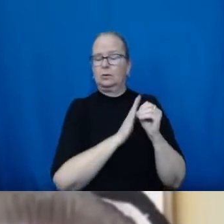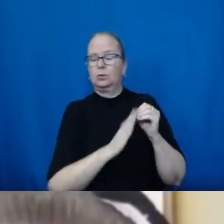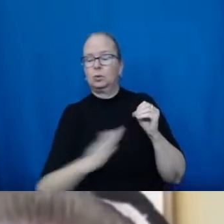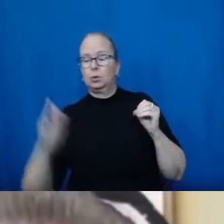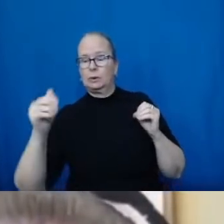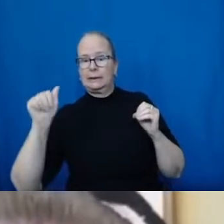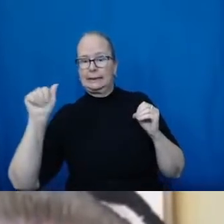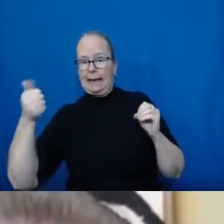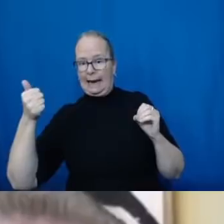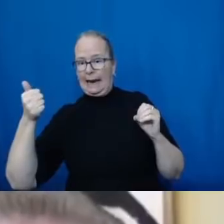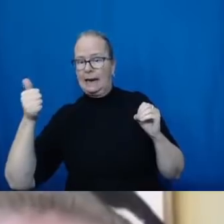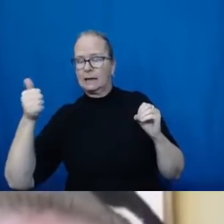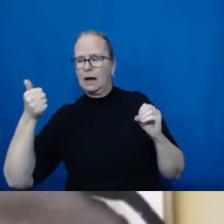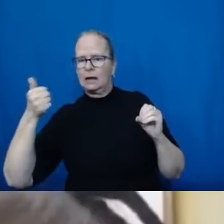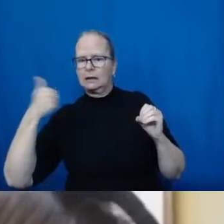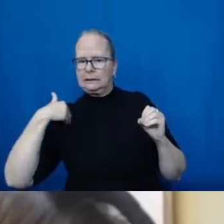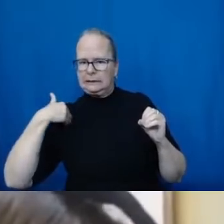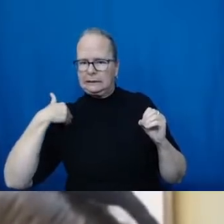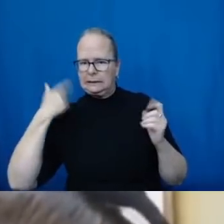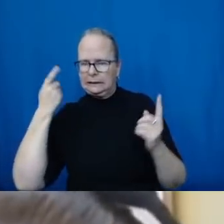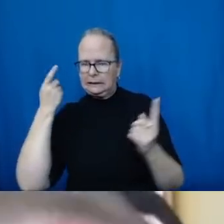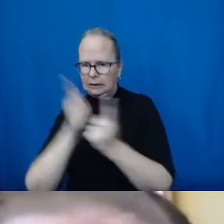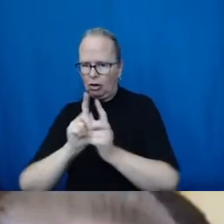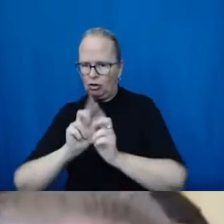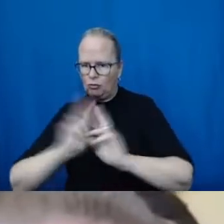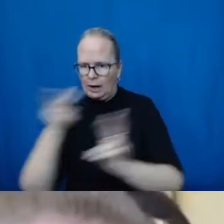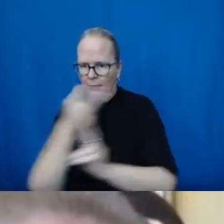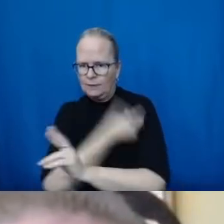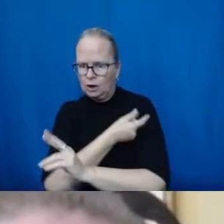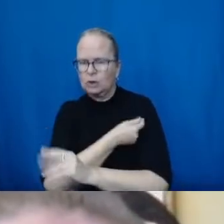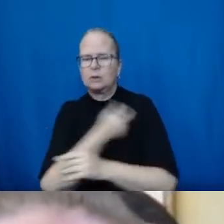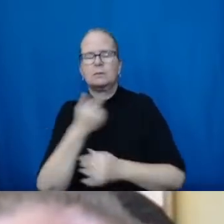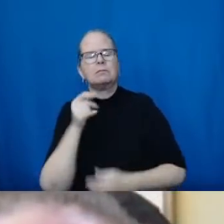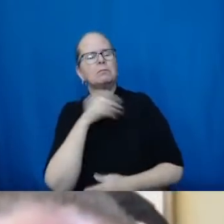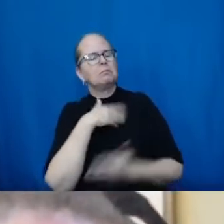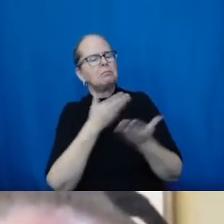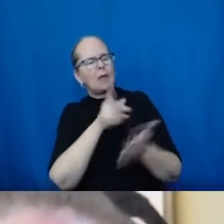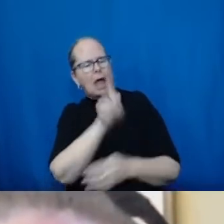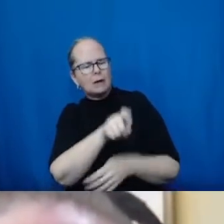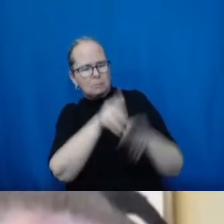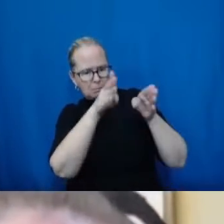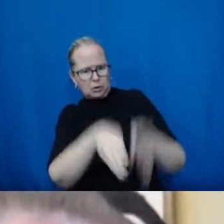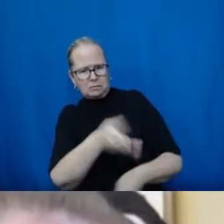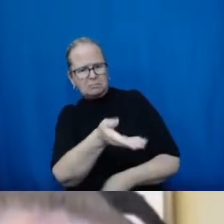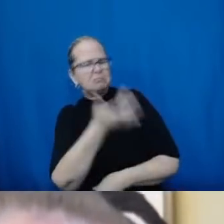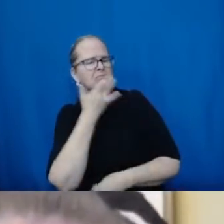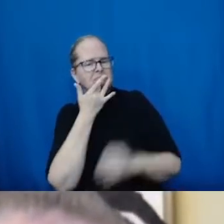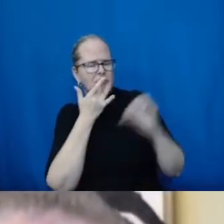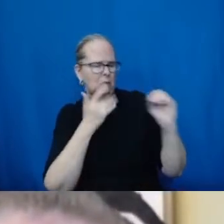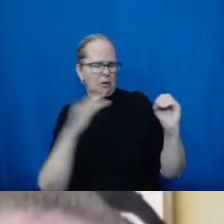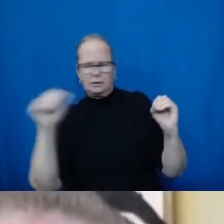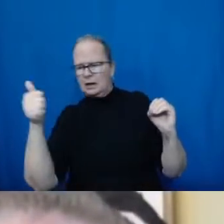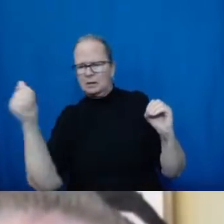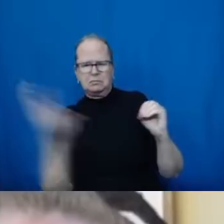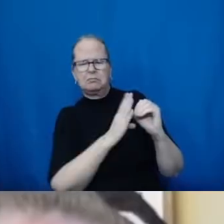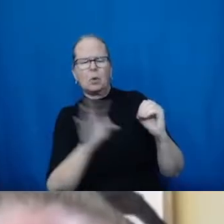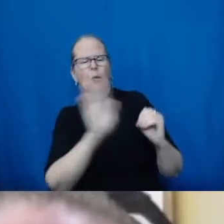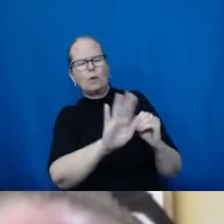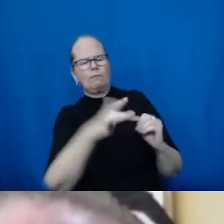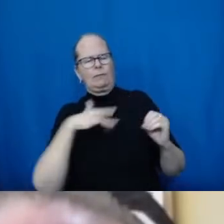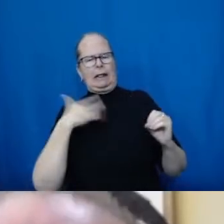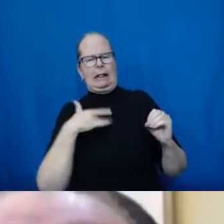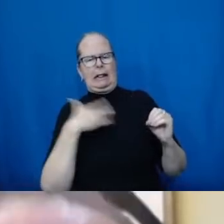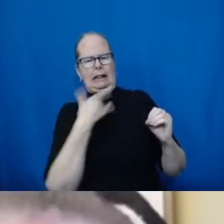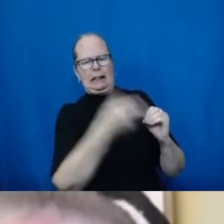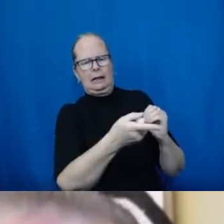0 to 10, where do you land on the getting vaccinated front? And if they say anything but 0, then